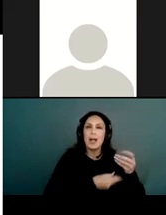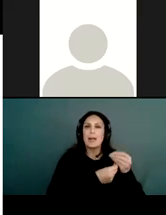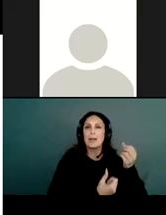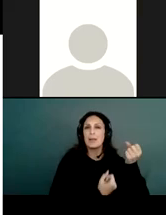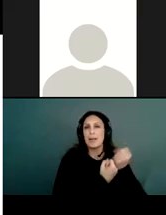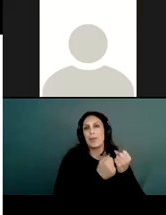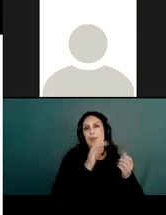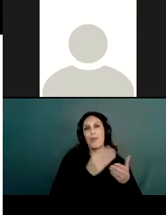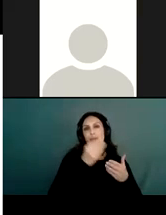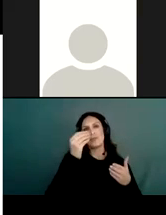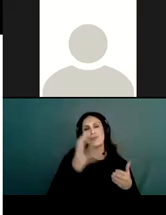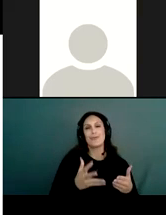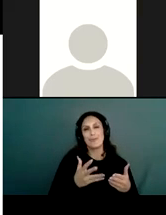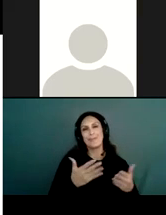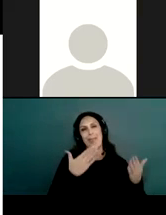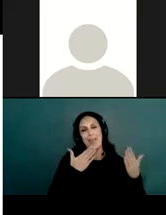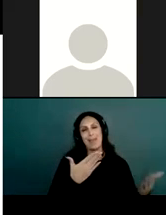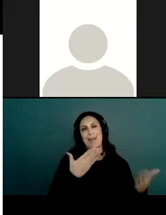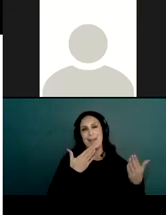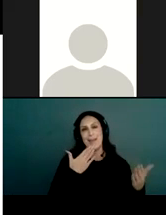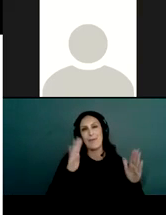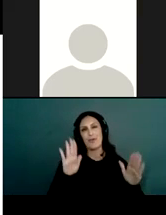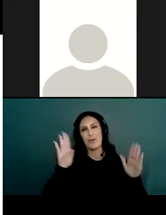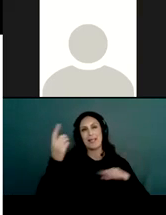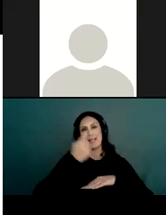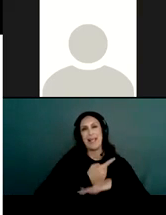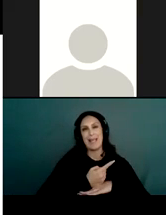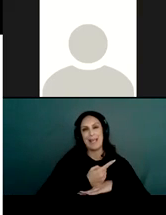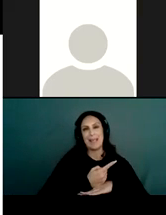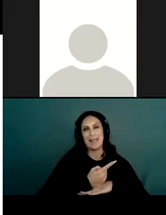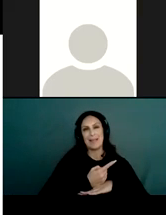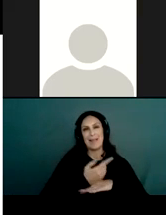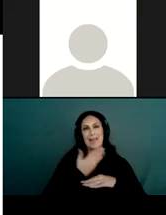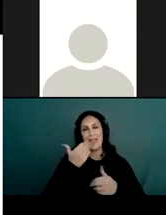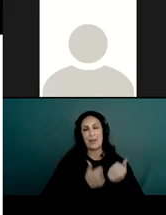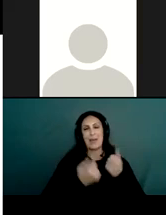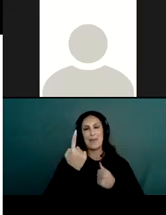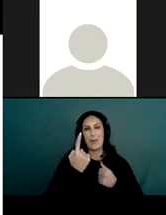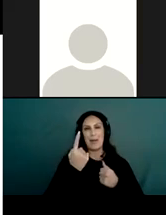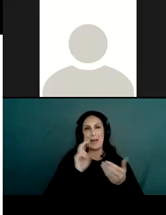students. Thank you, everybody. Have a great day. Thank you, everyone.